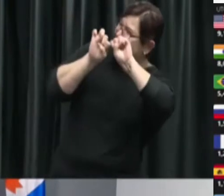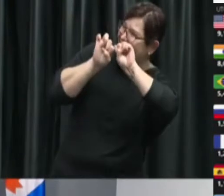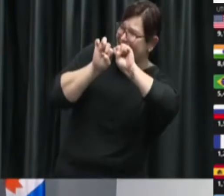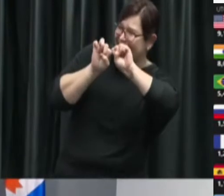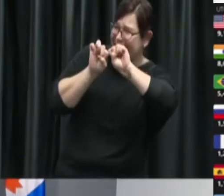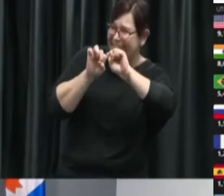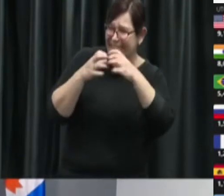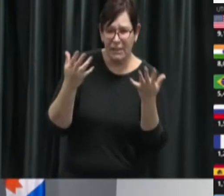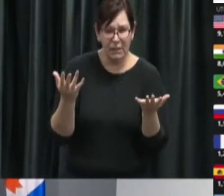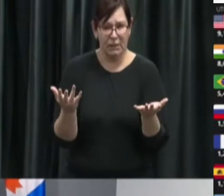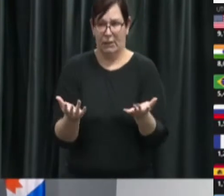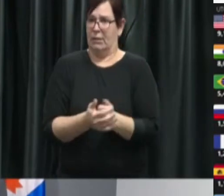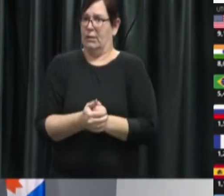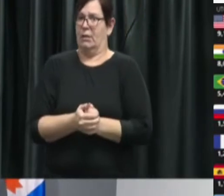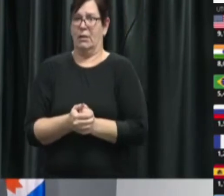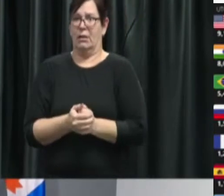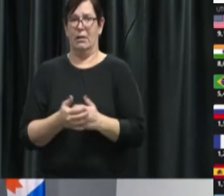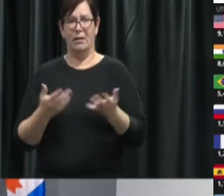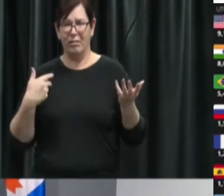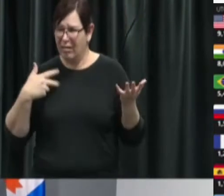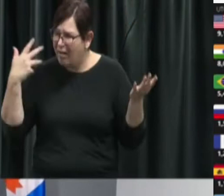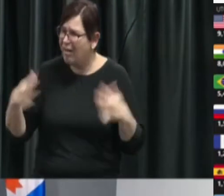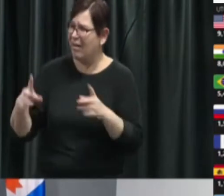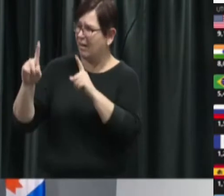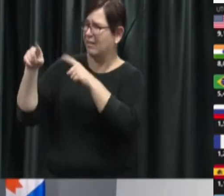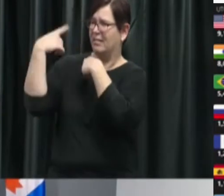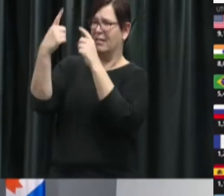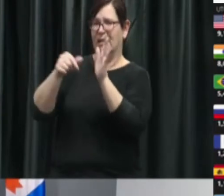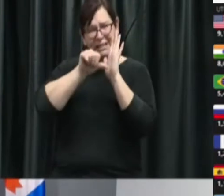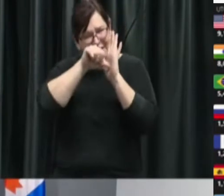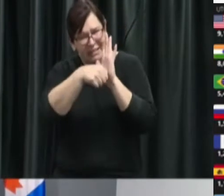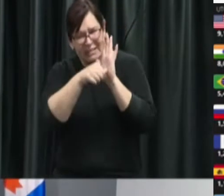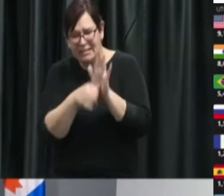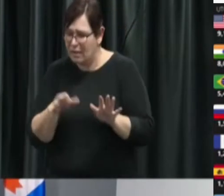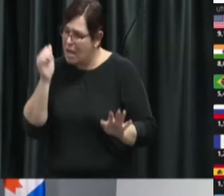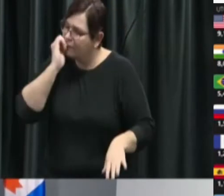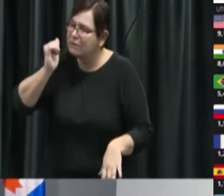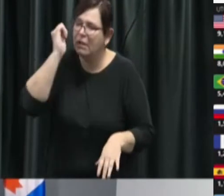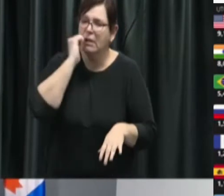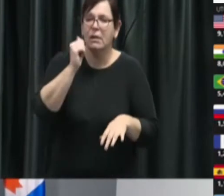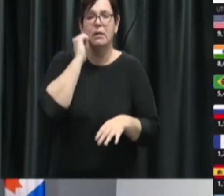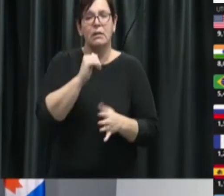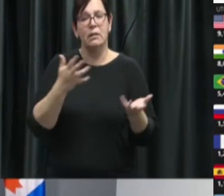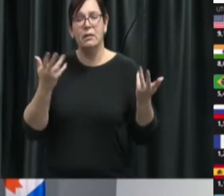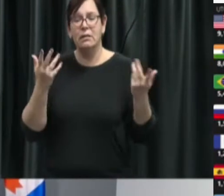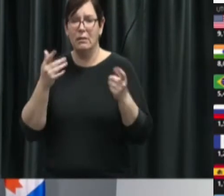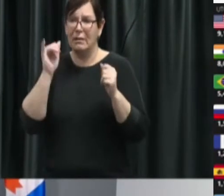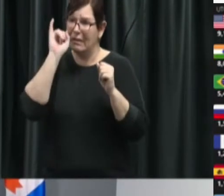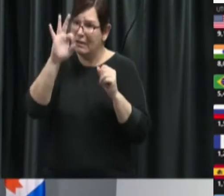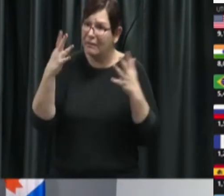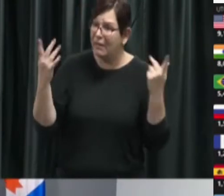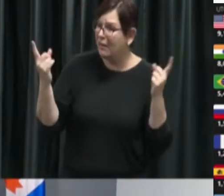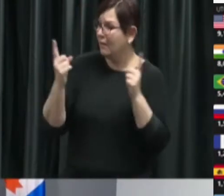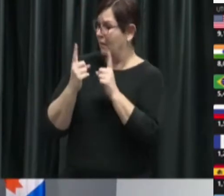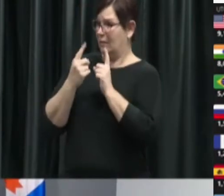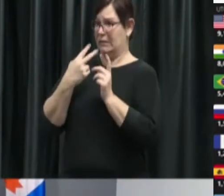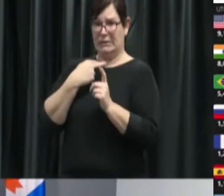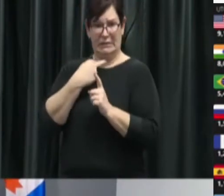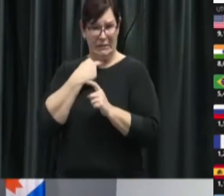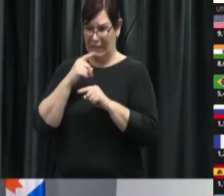is something we've been talking about every day, saying, if you are going to be in a circumstance where you can't keep physical distance, wear a